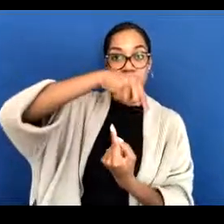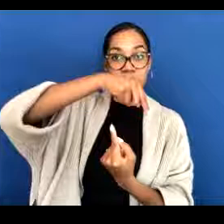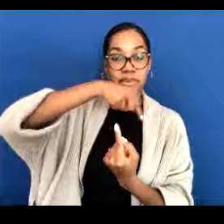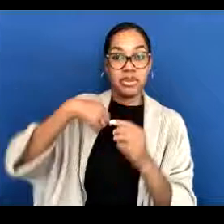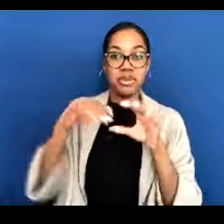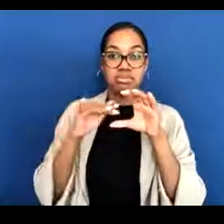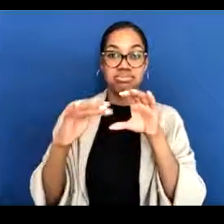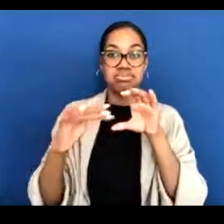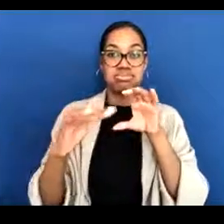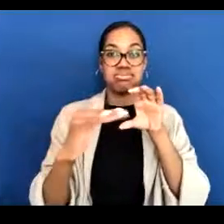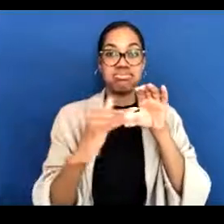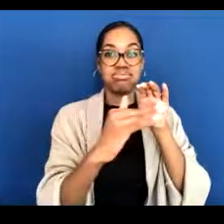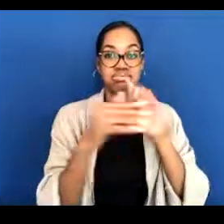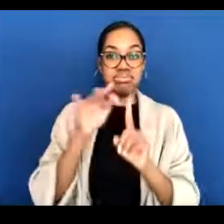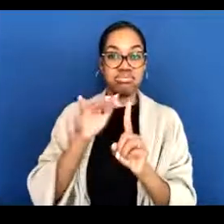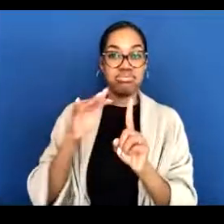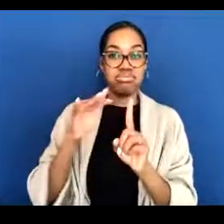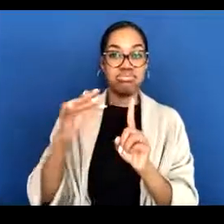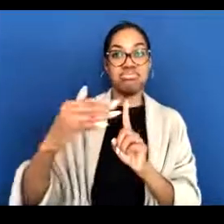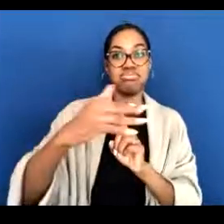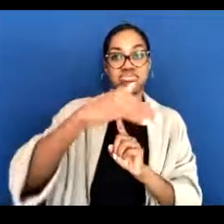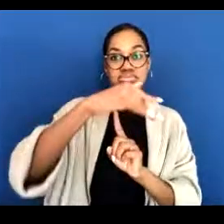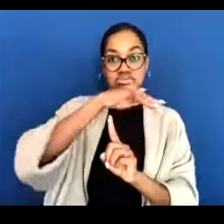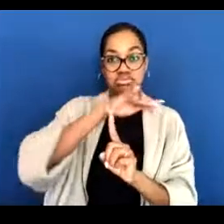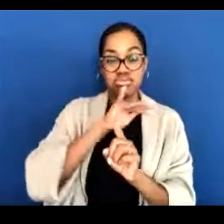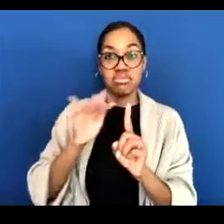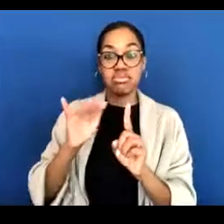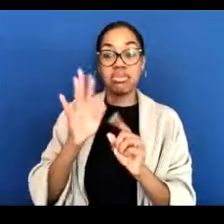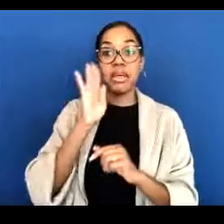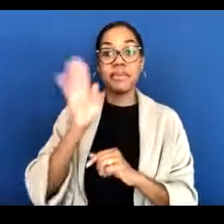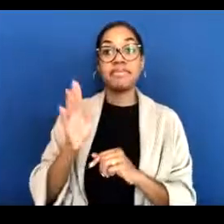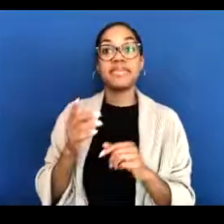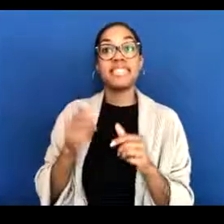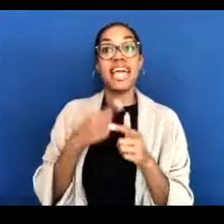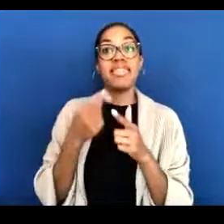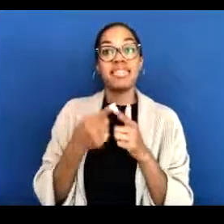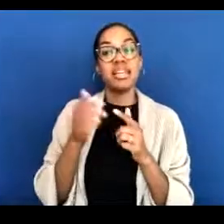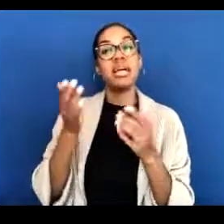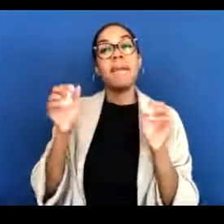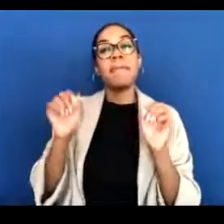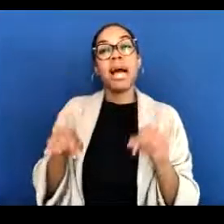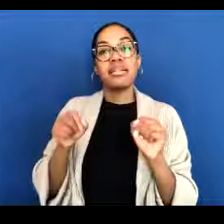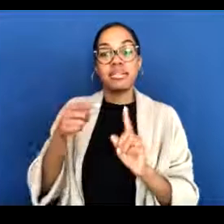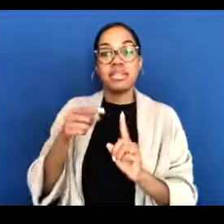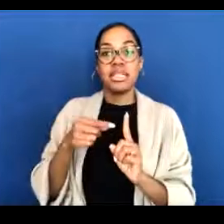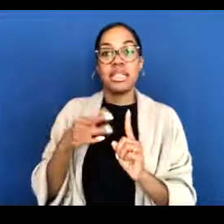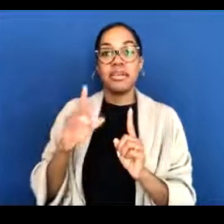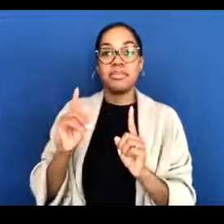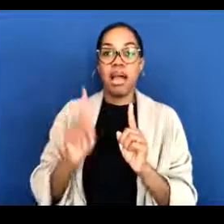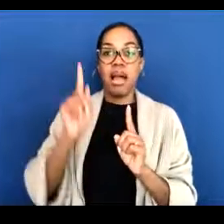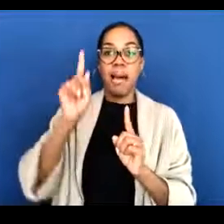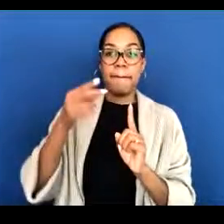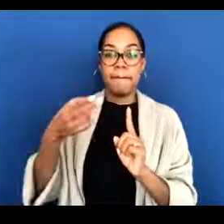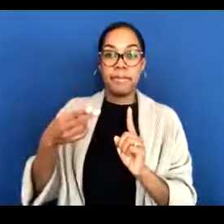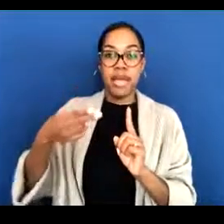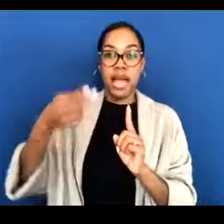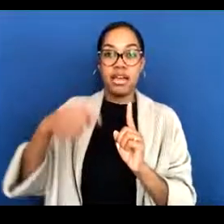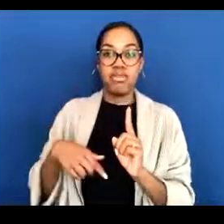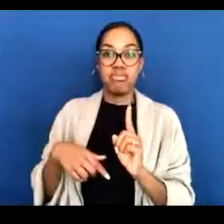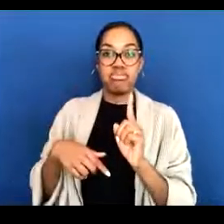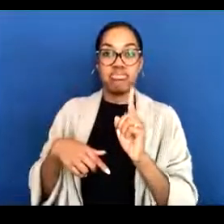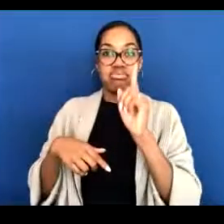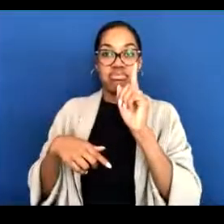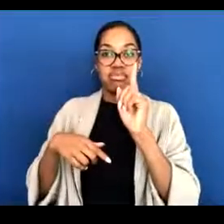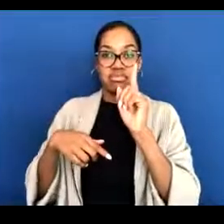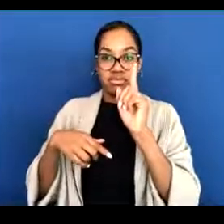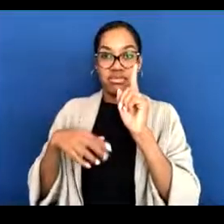radar of what's going on with the weather. It then actually will turn its elevation up slightly, repeat the process again, and after a 3 to 6 minute